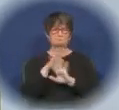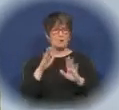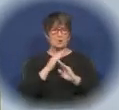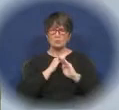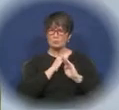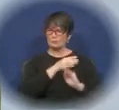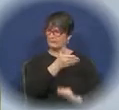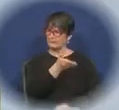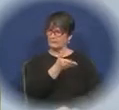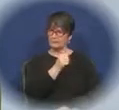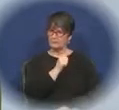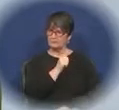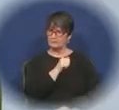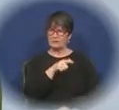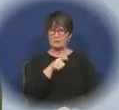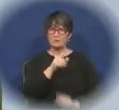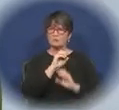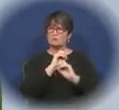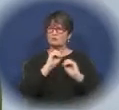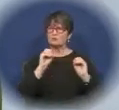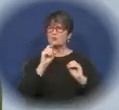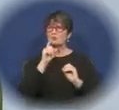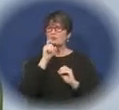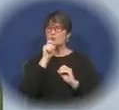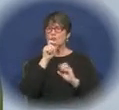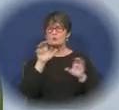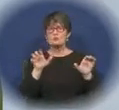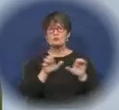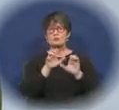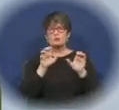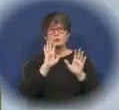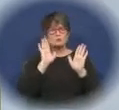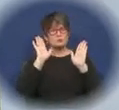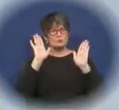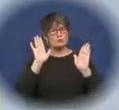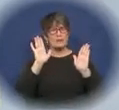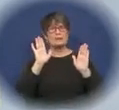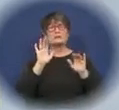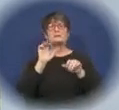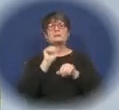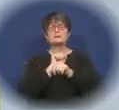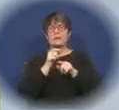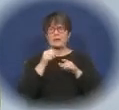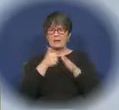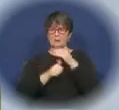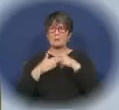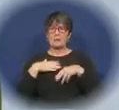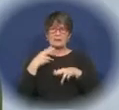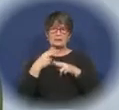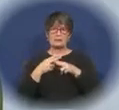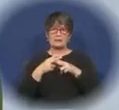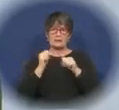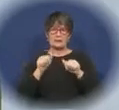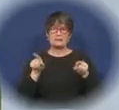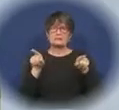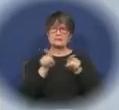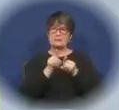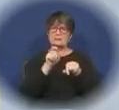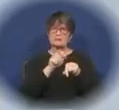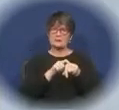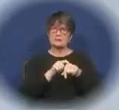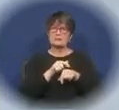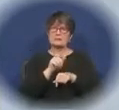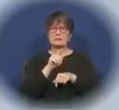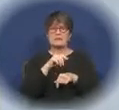prevent him. There is no one who performs a mighty deed in my name who can at the same time